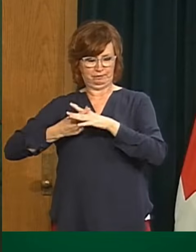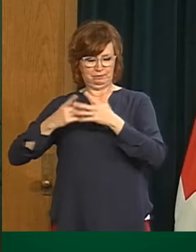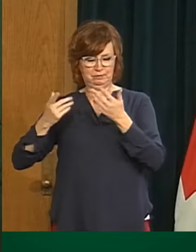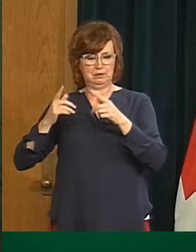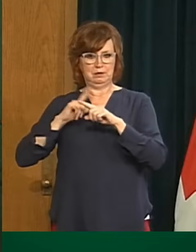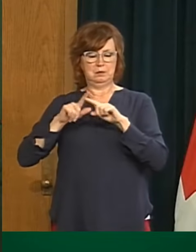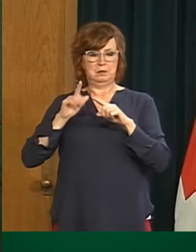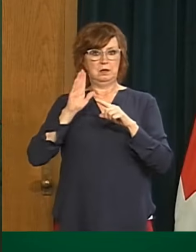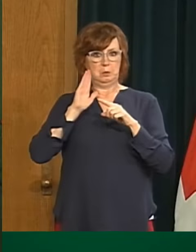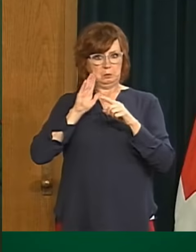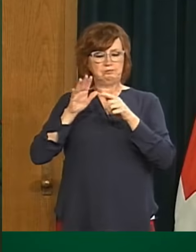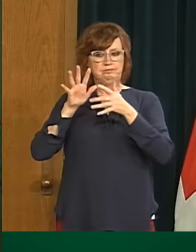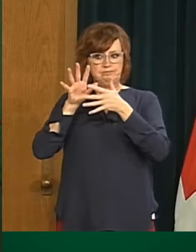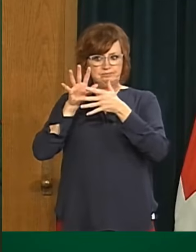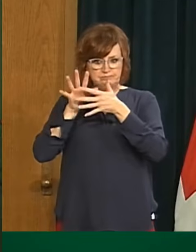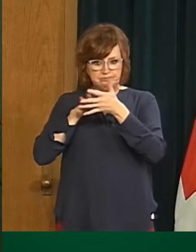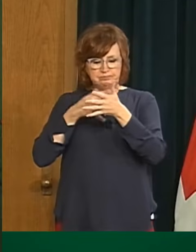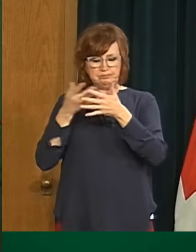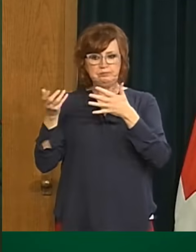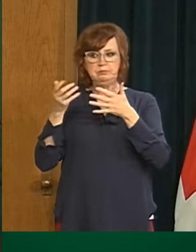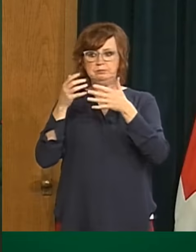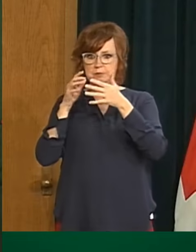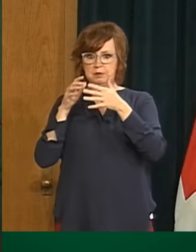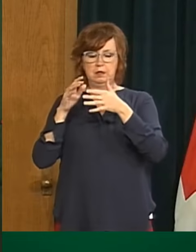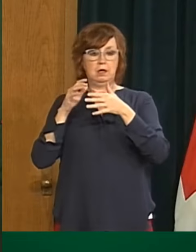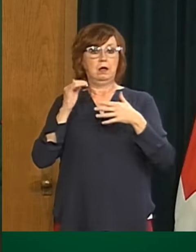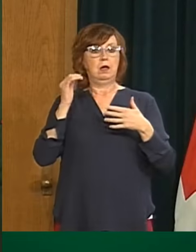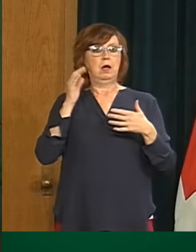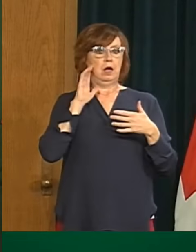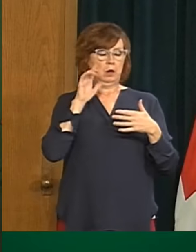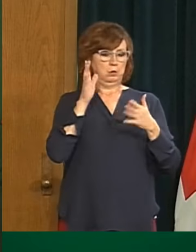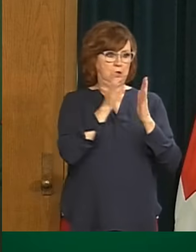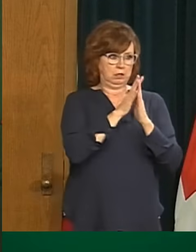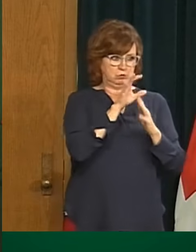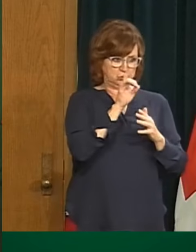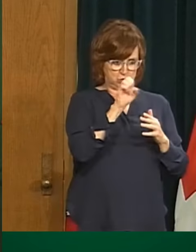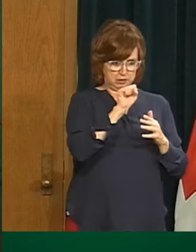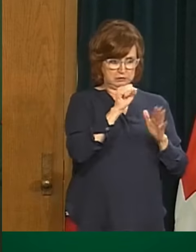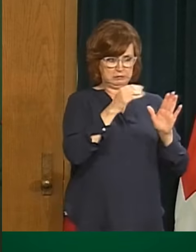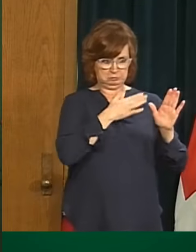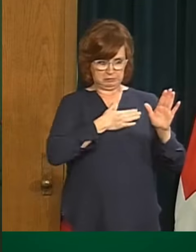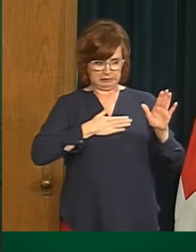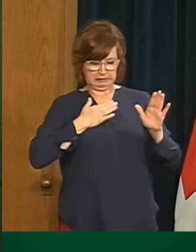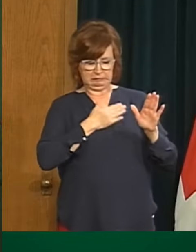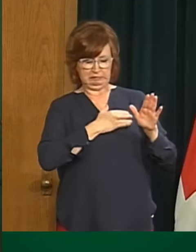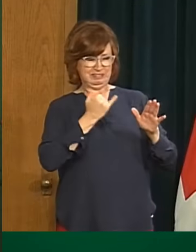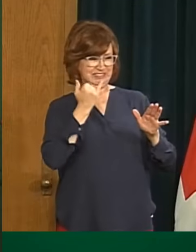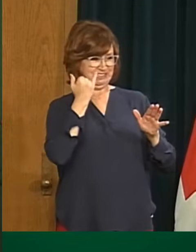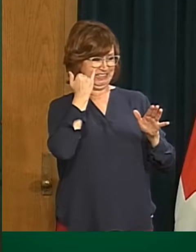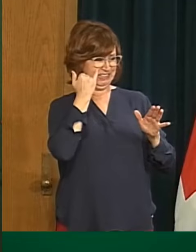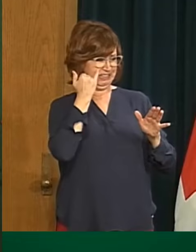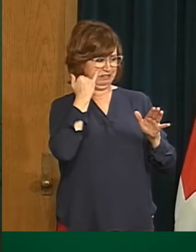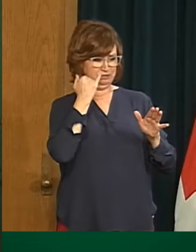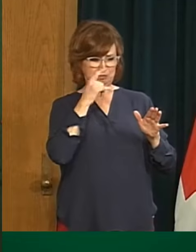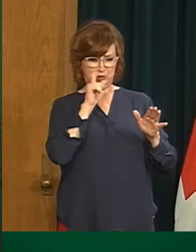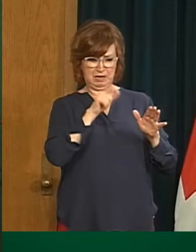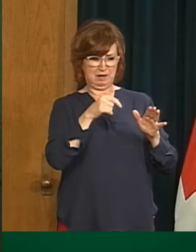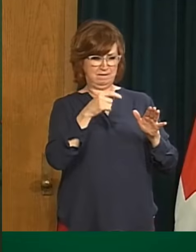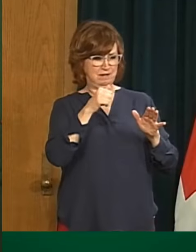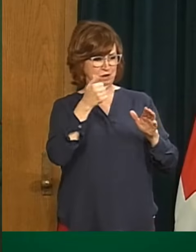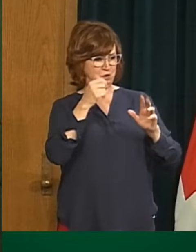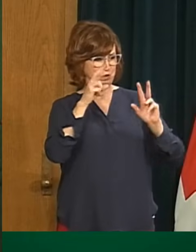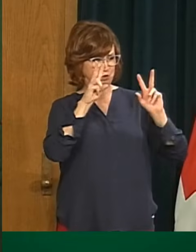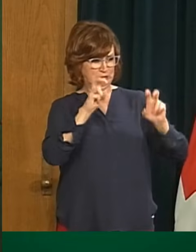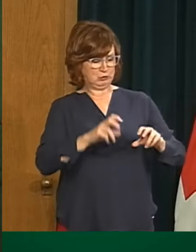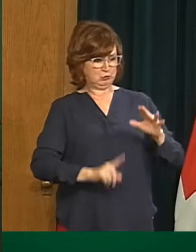area that we jump on it immediately, that we do all the testing and tracing possible so that it can